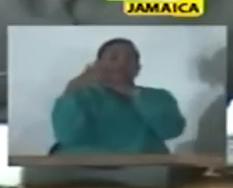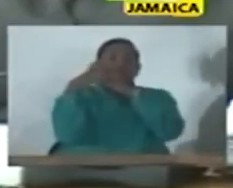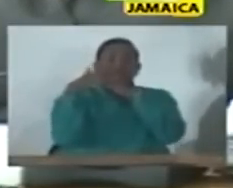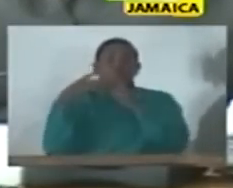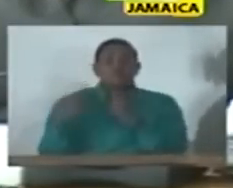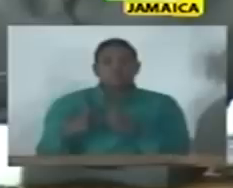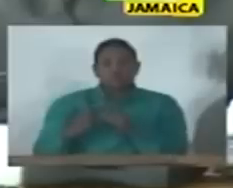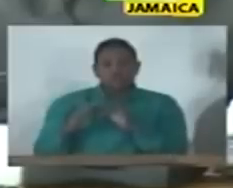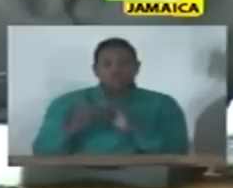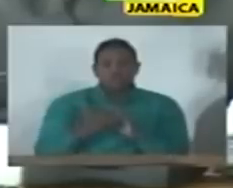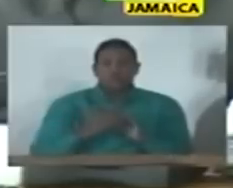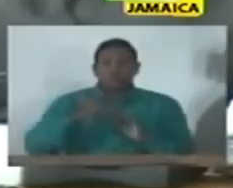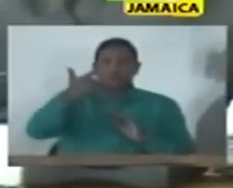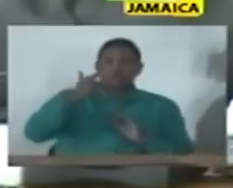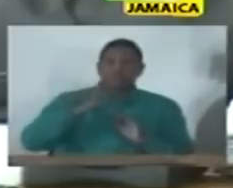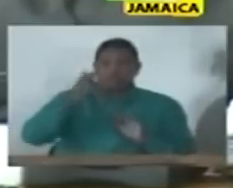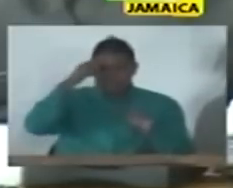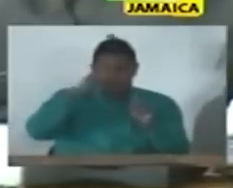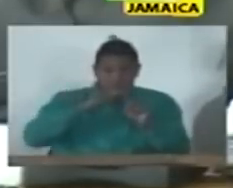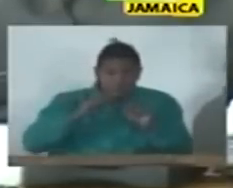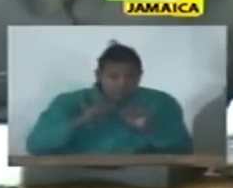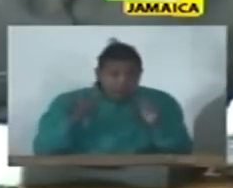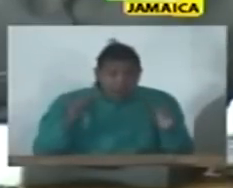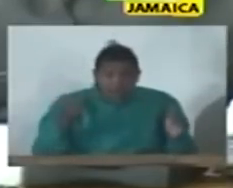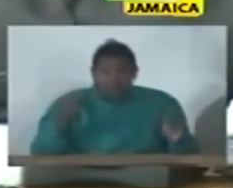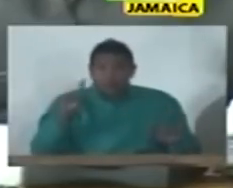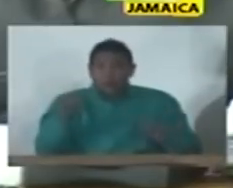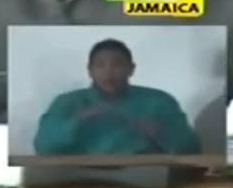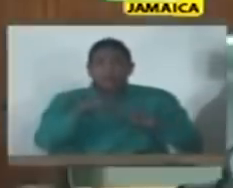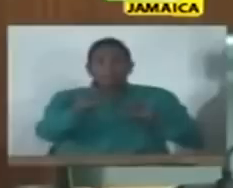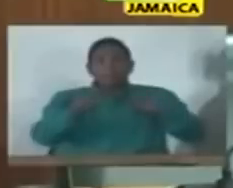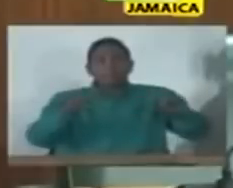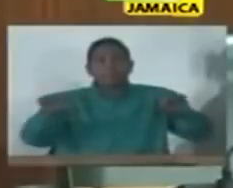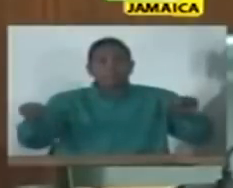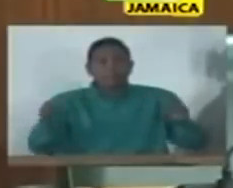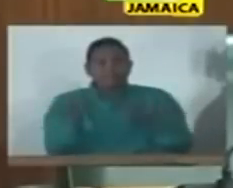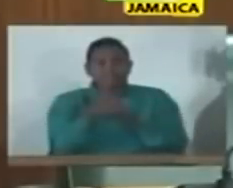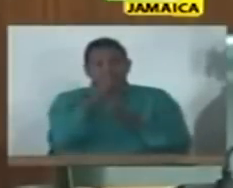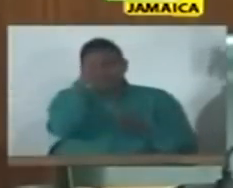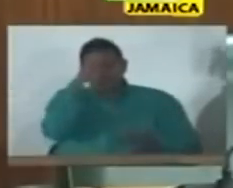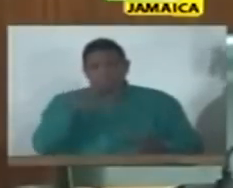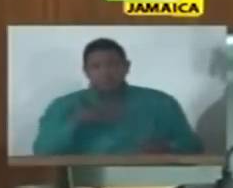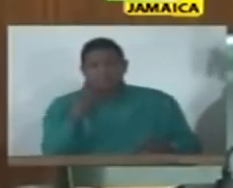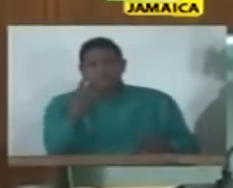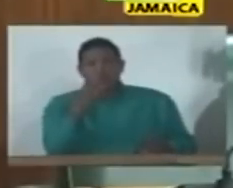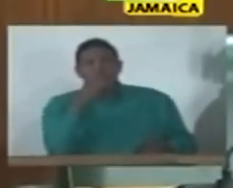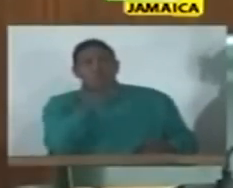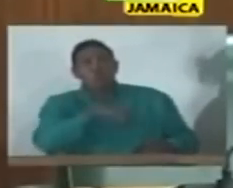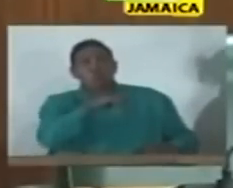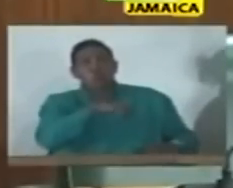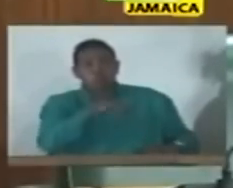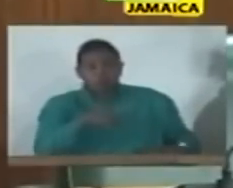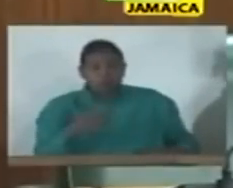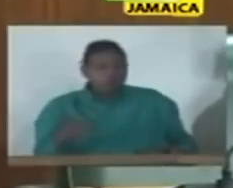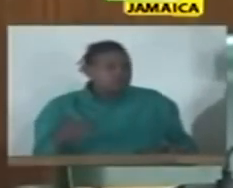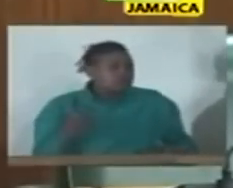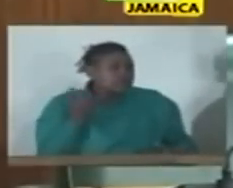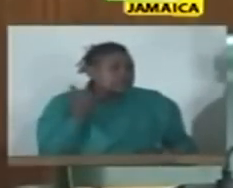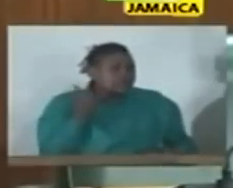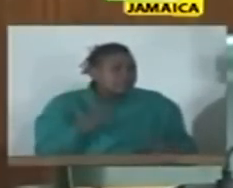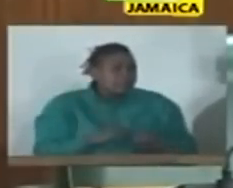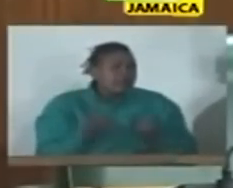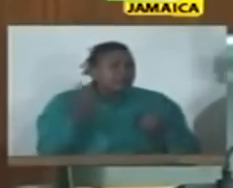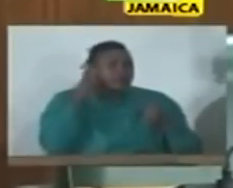of America and Jamaica? If so, which agreement?